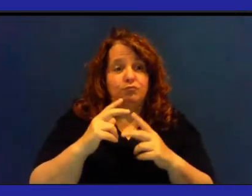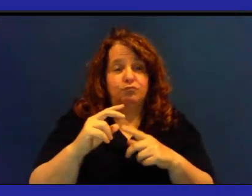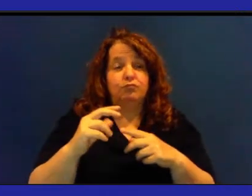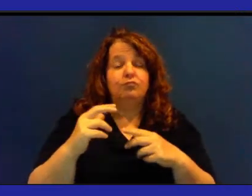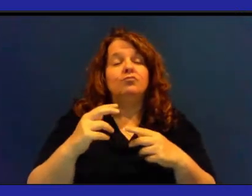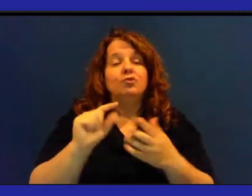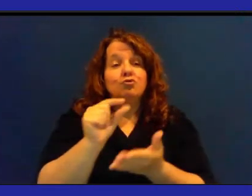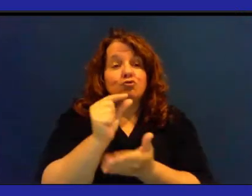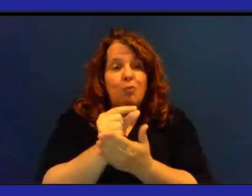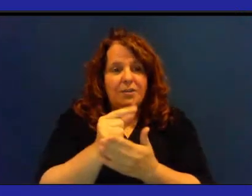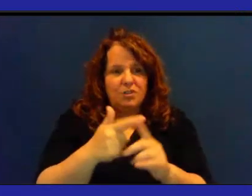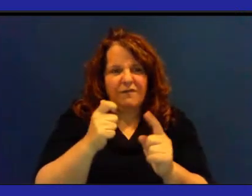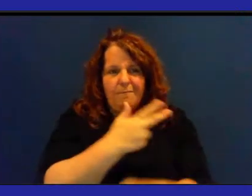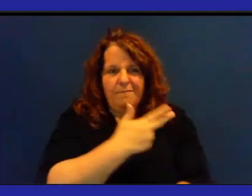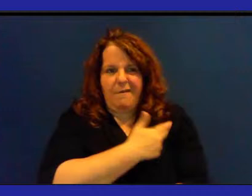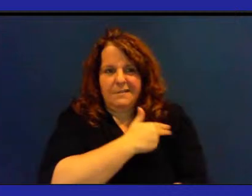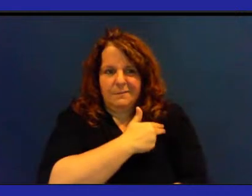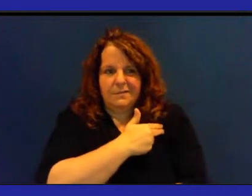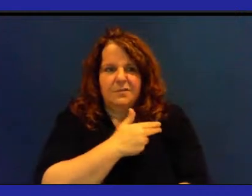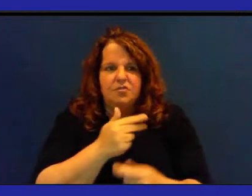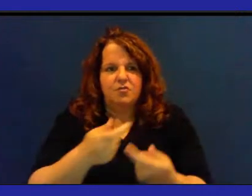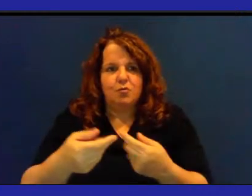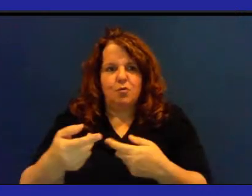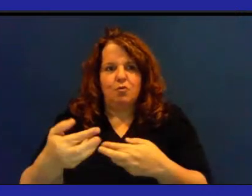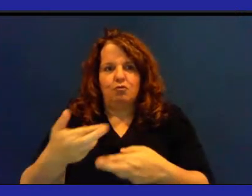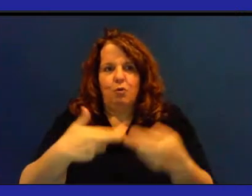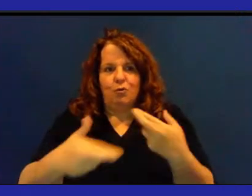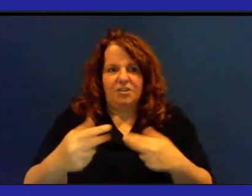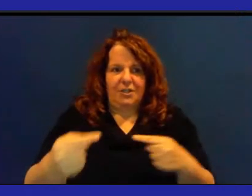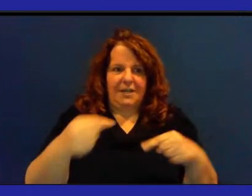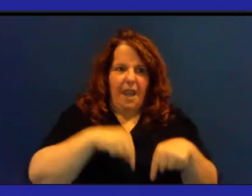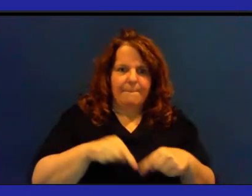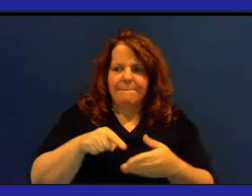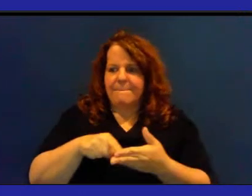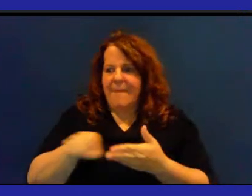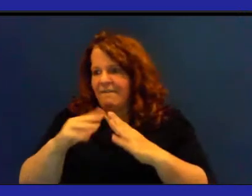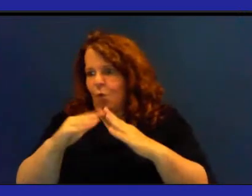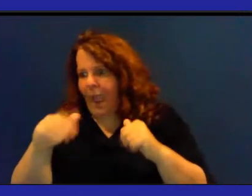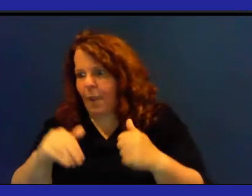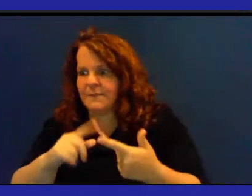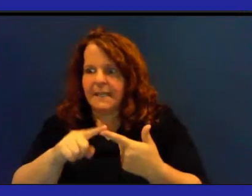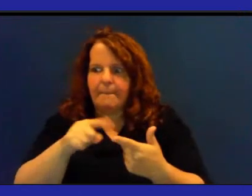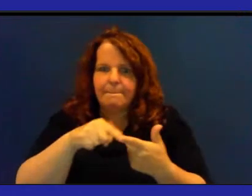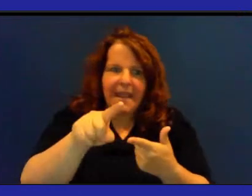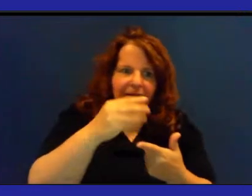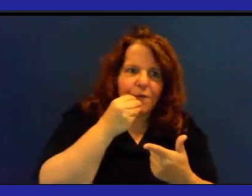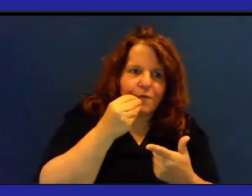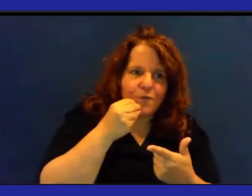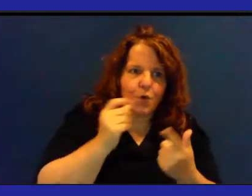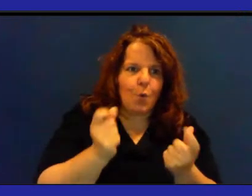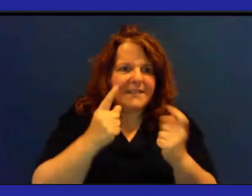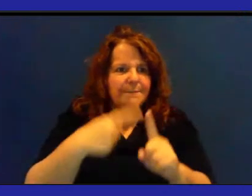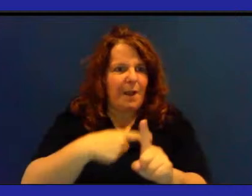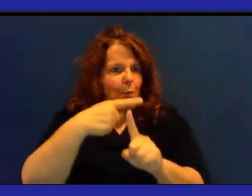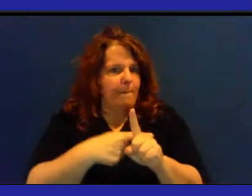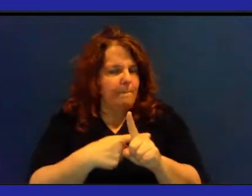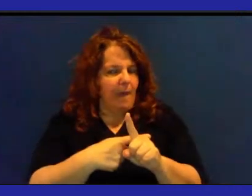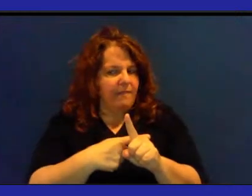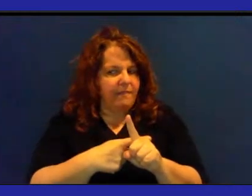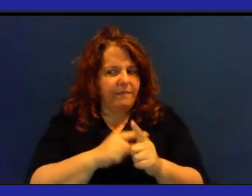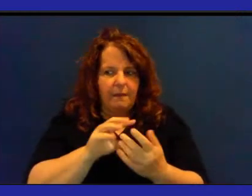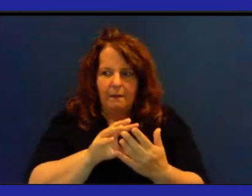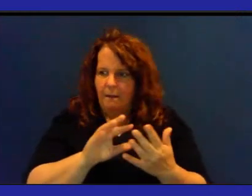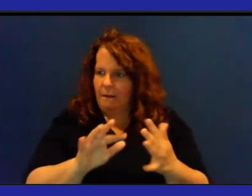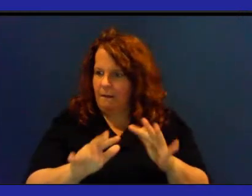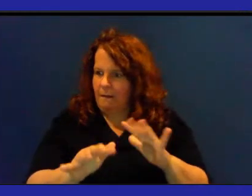from their hospitals to do a rotation here. So paying for housing, paying for food while they spend a month with us. And